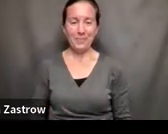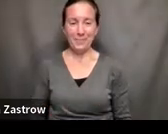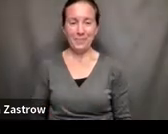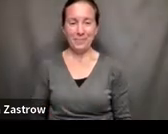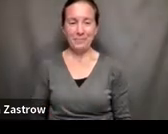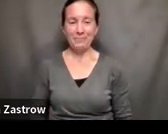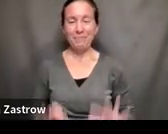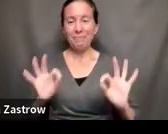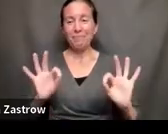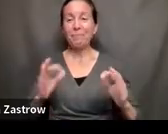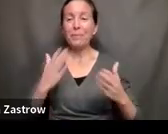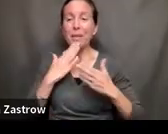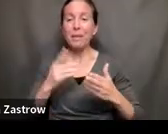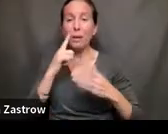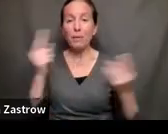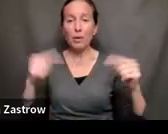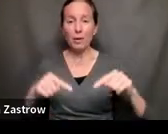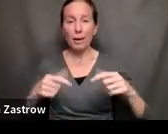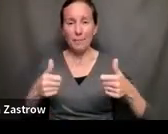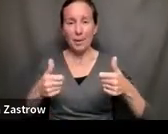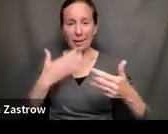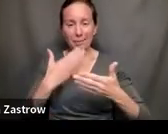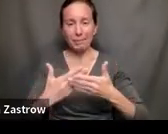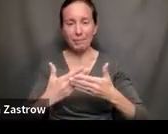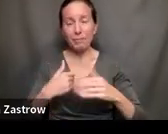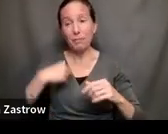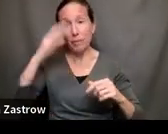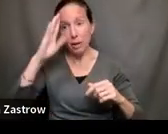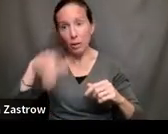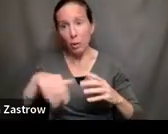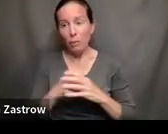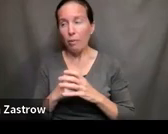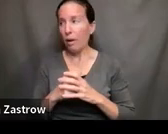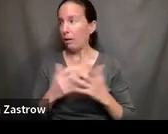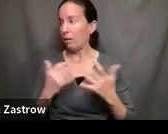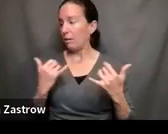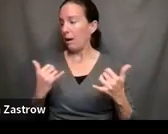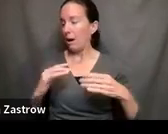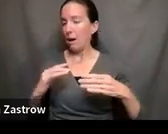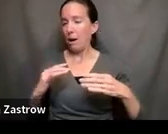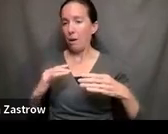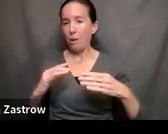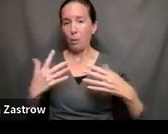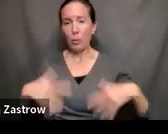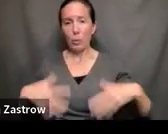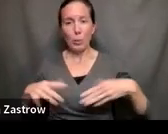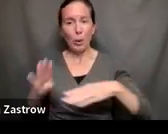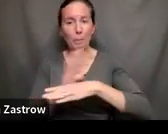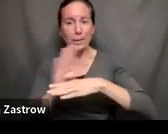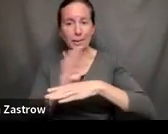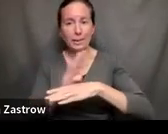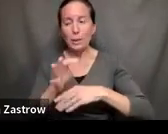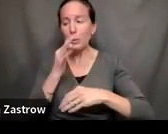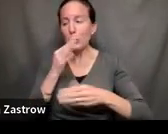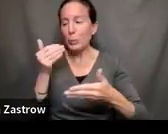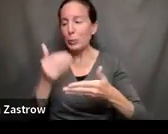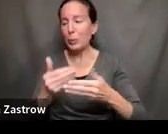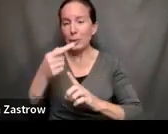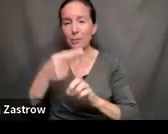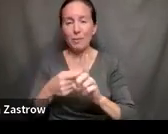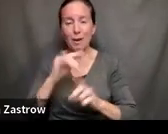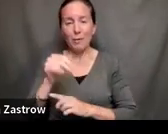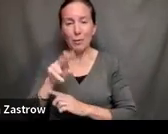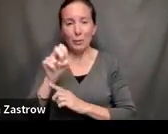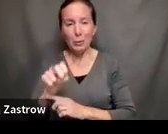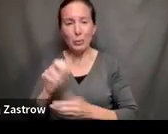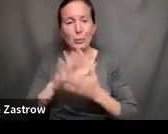All right. Thank you for coming. We know it's a difficult time of year, so we appreciate you being here with